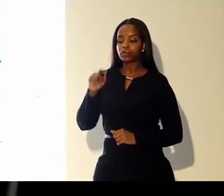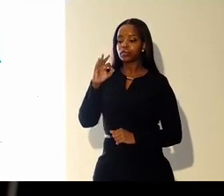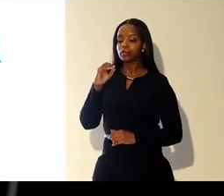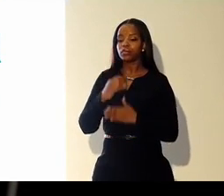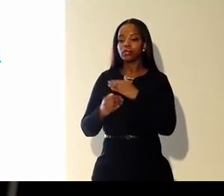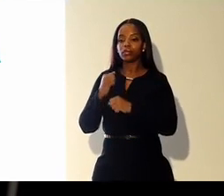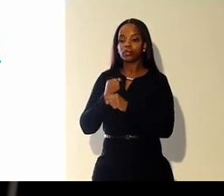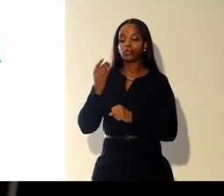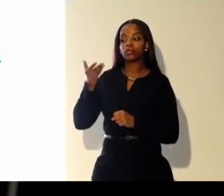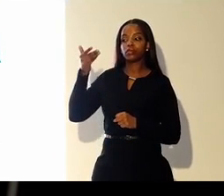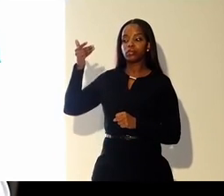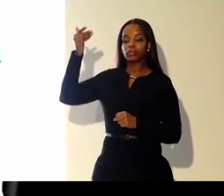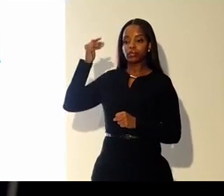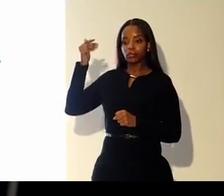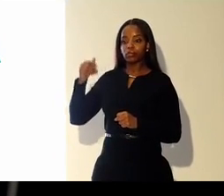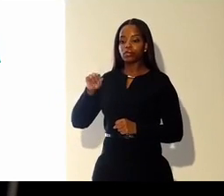Nedlac has focused,